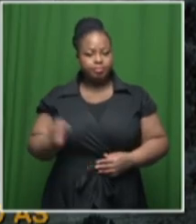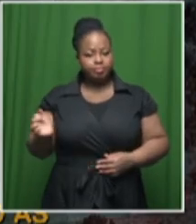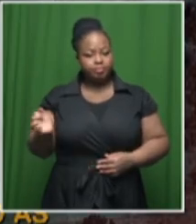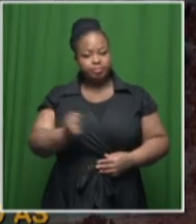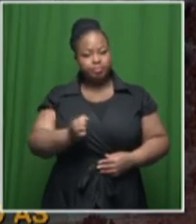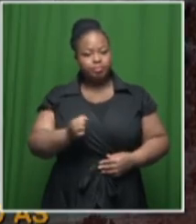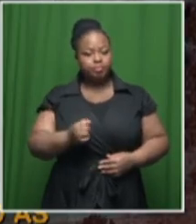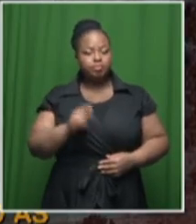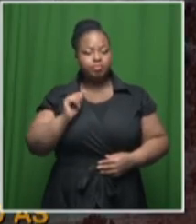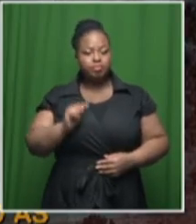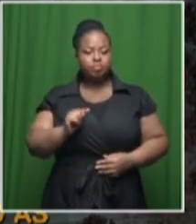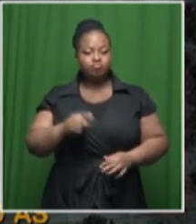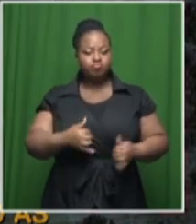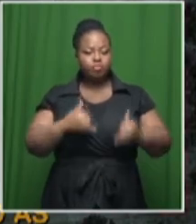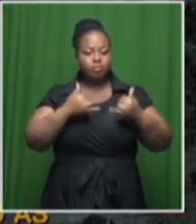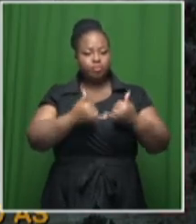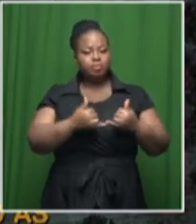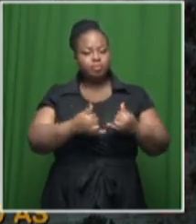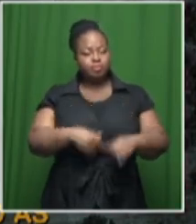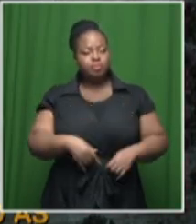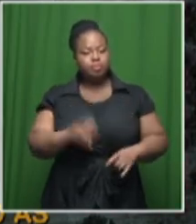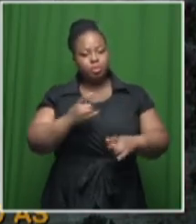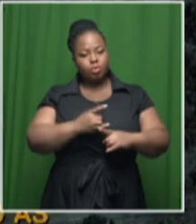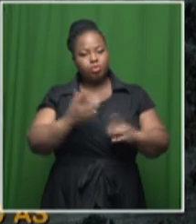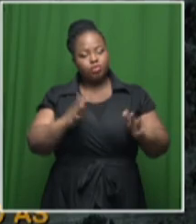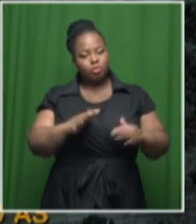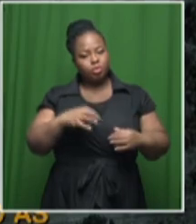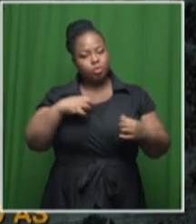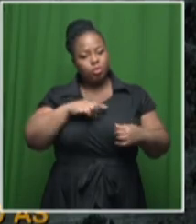as Archbishop, he was awarded the Nobel Peace